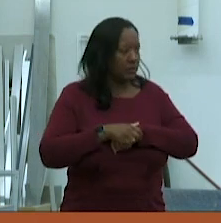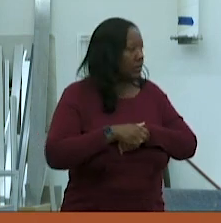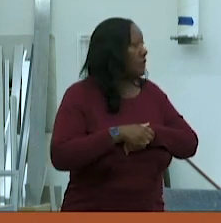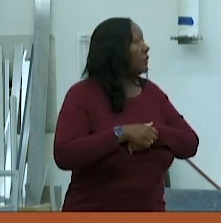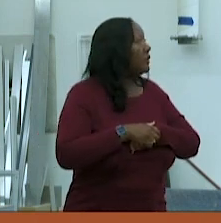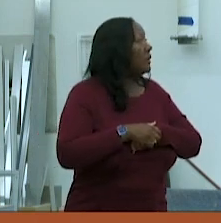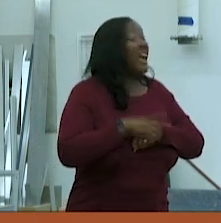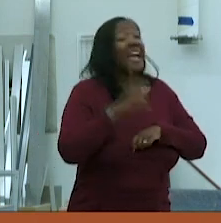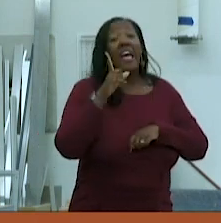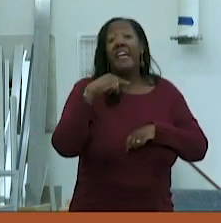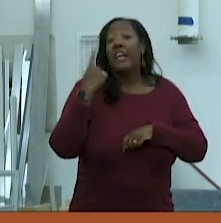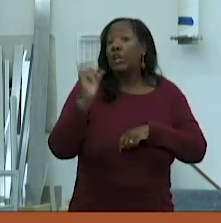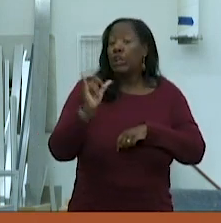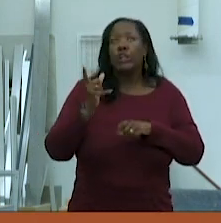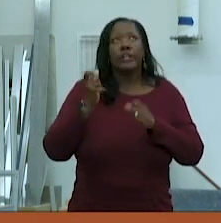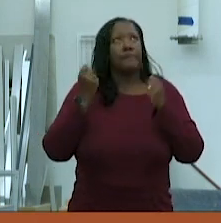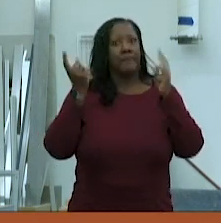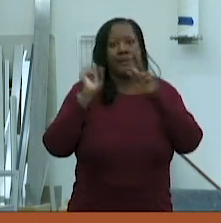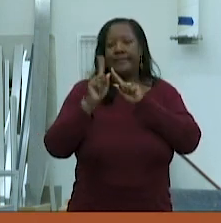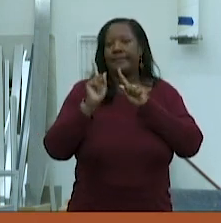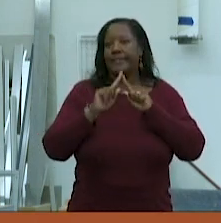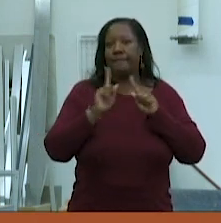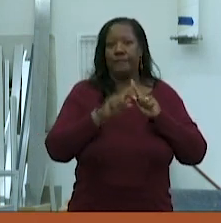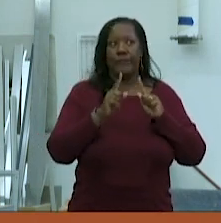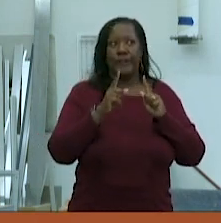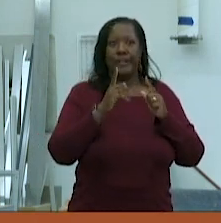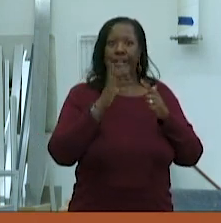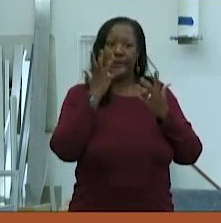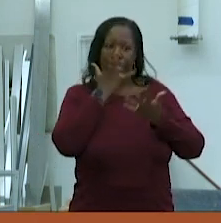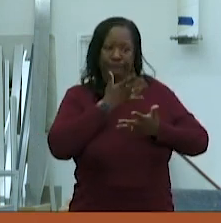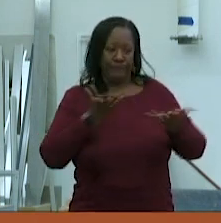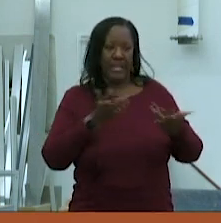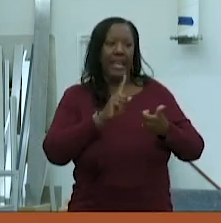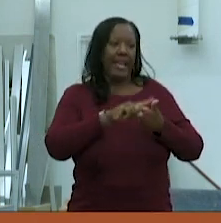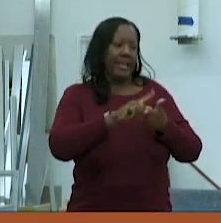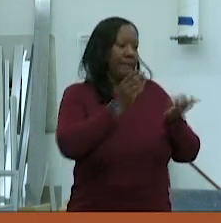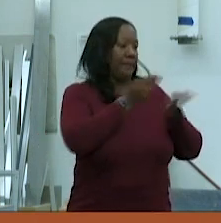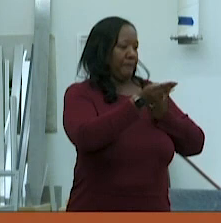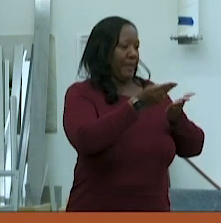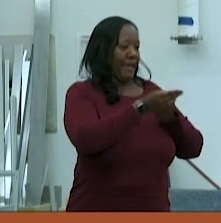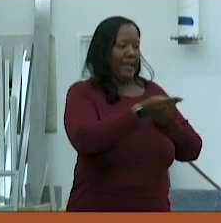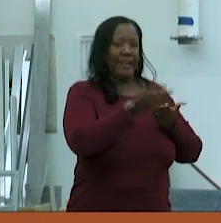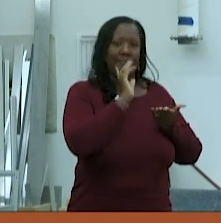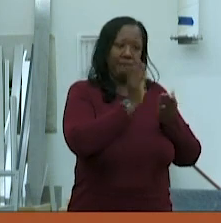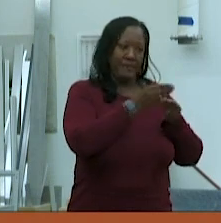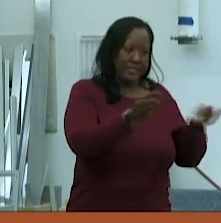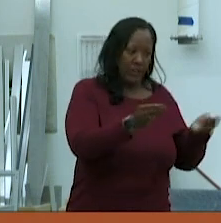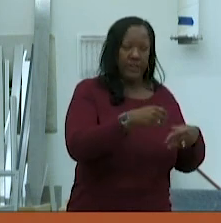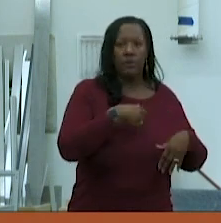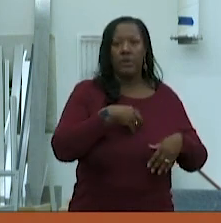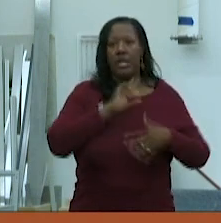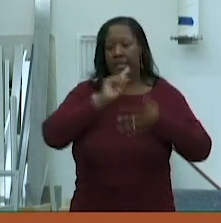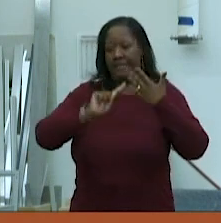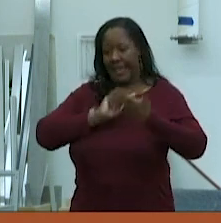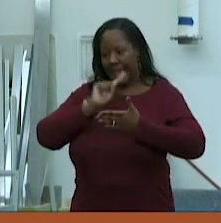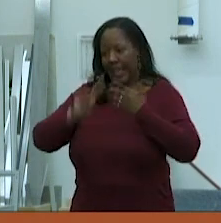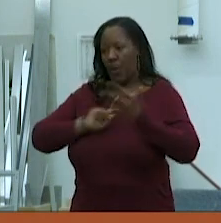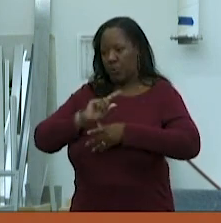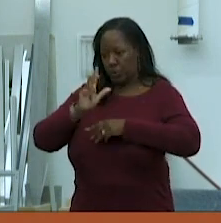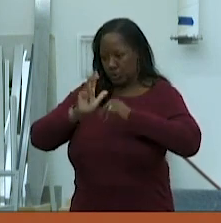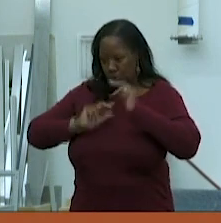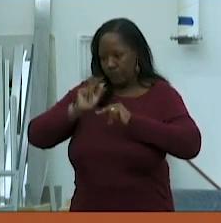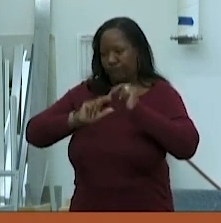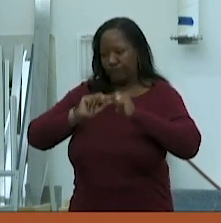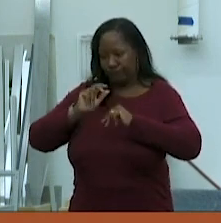phase, can look a lot of different ways. Oftentimes it's buying raw materials and spending the hours to produce a physical piece that